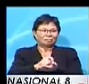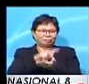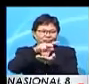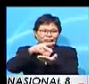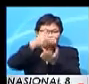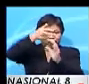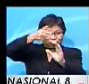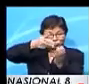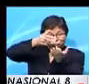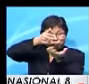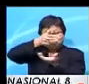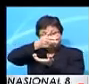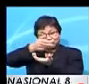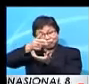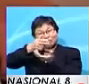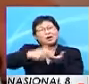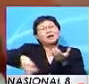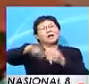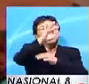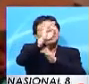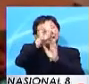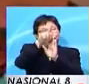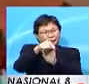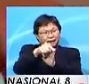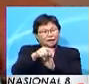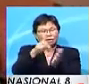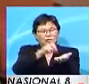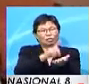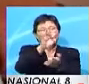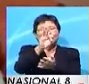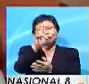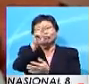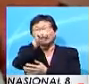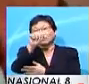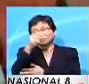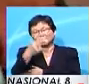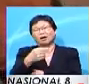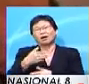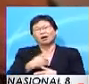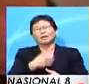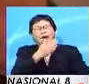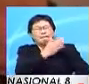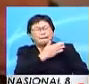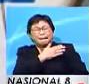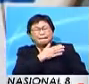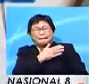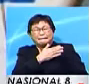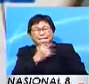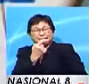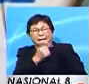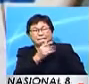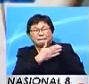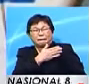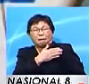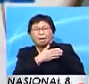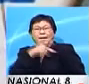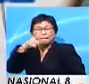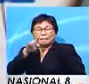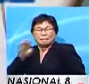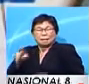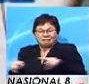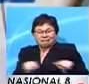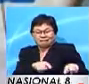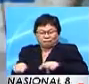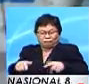Dalam rakaman video berdurasi hampir 8 minit itu, Dr. Fauziah turut menyampaikan gesaan kepada pihak berkaitan agar mengambil tindakan